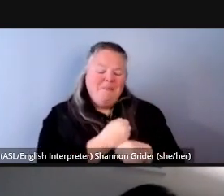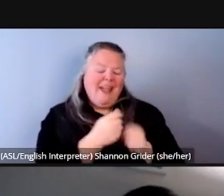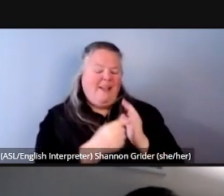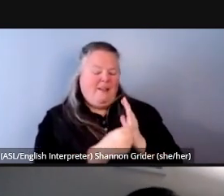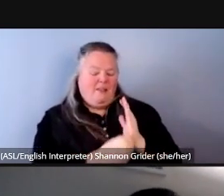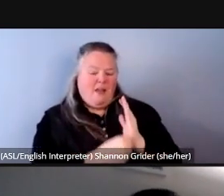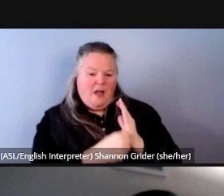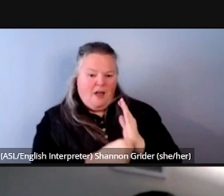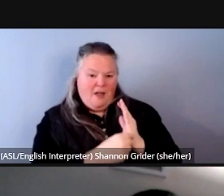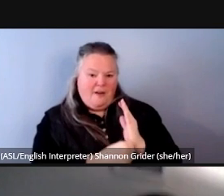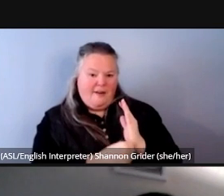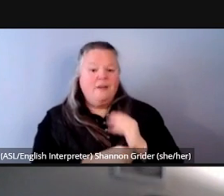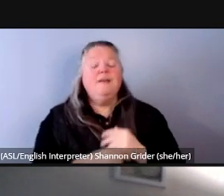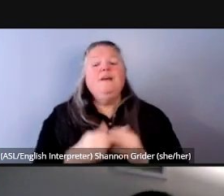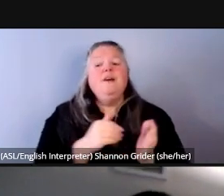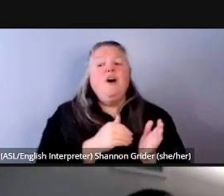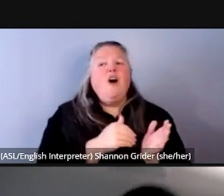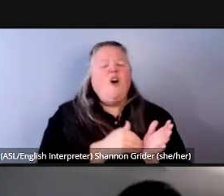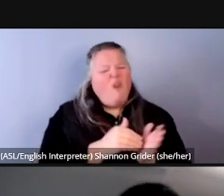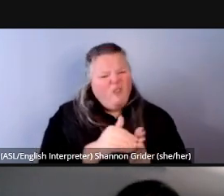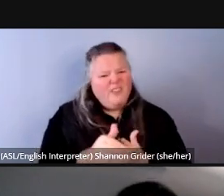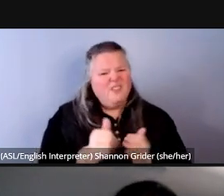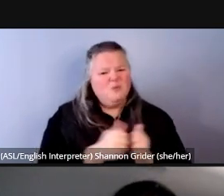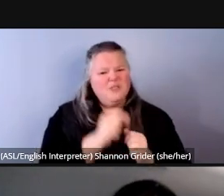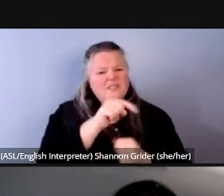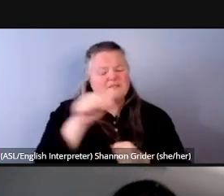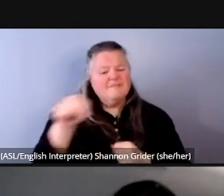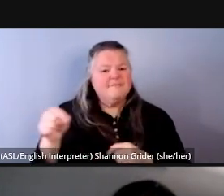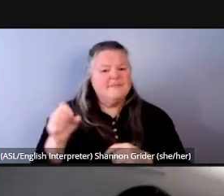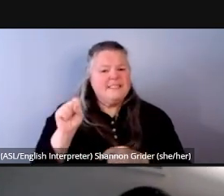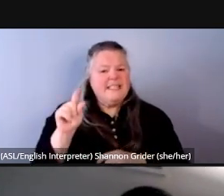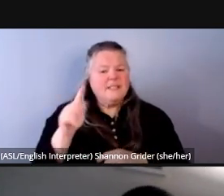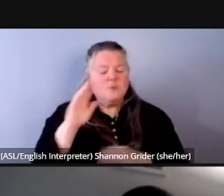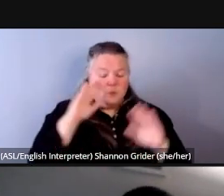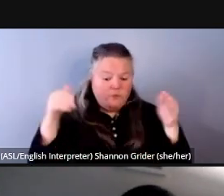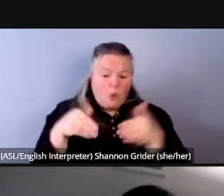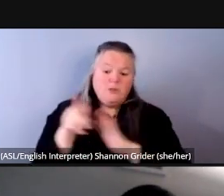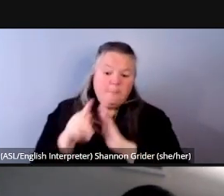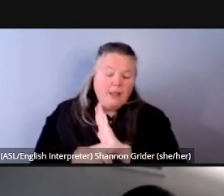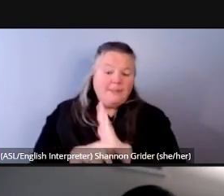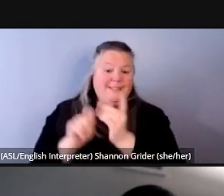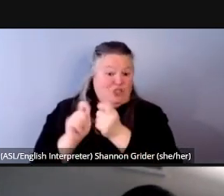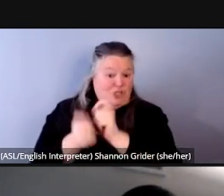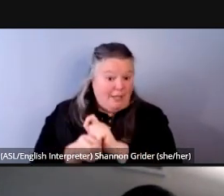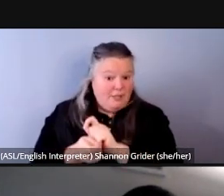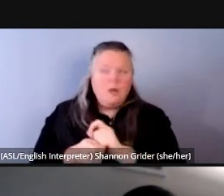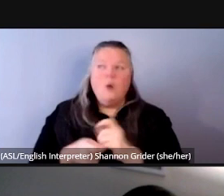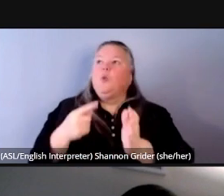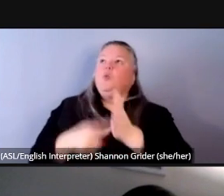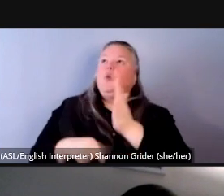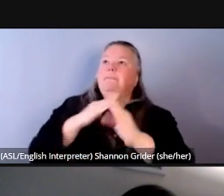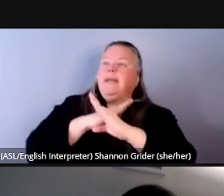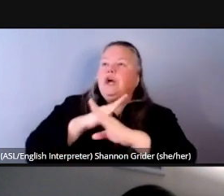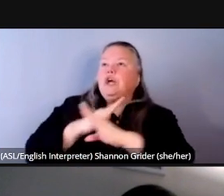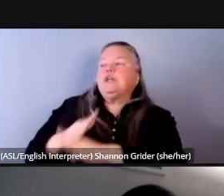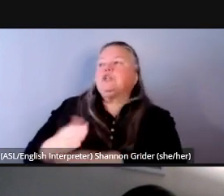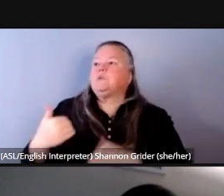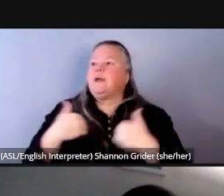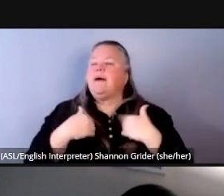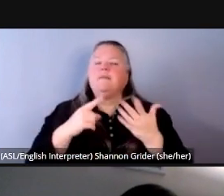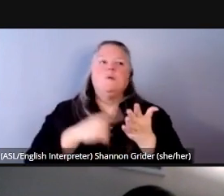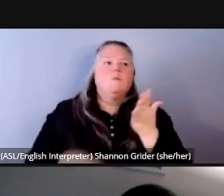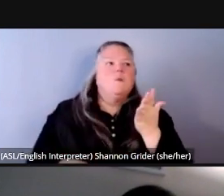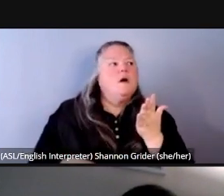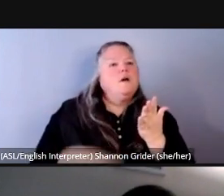of times in states, we're always so focused on policy change, right? Like what are the barriers? What do we need